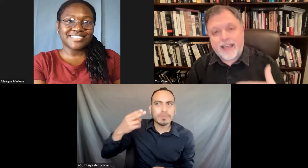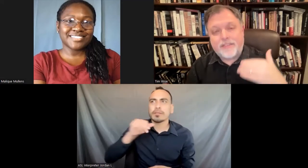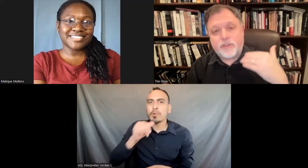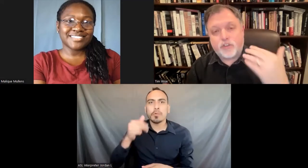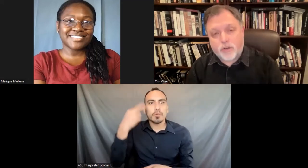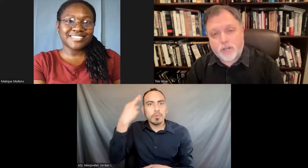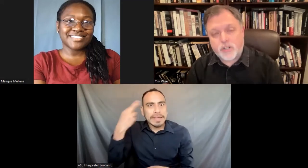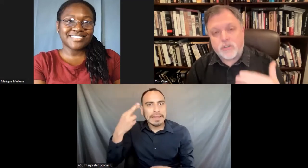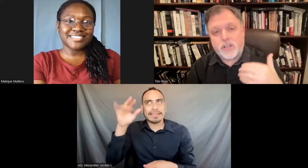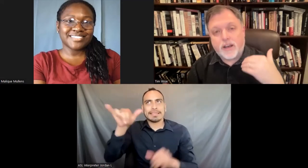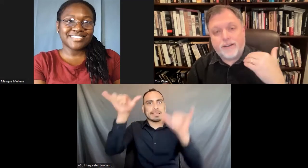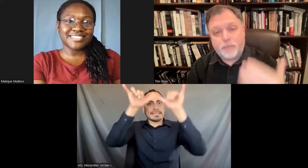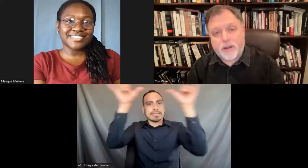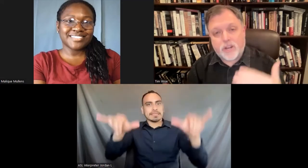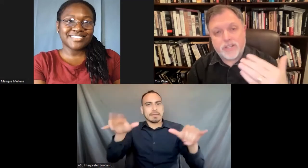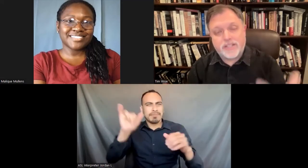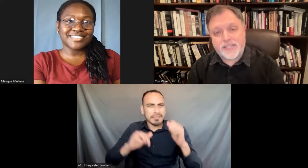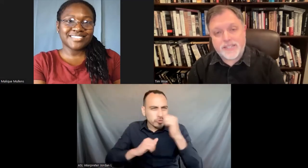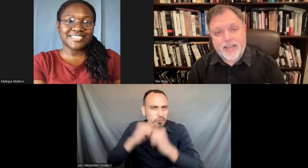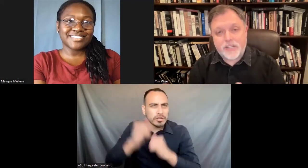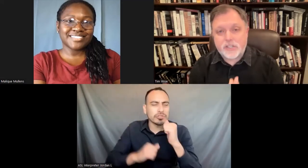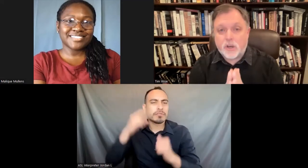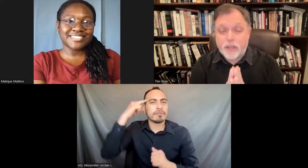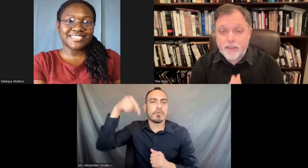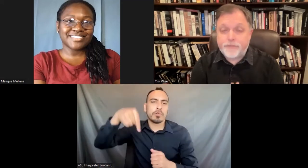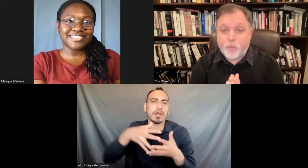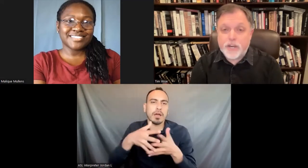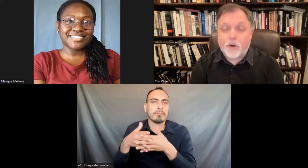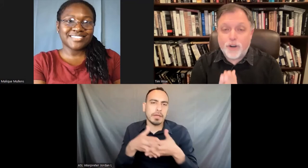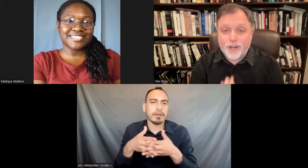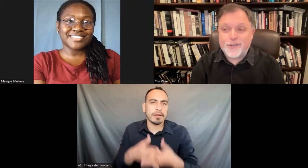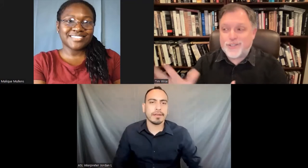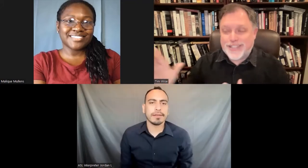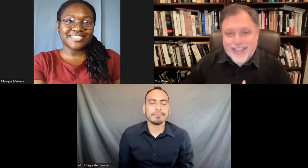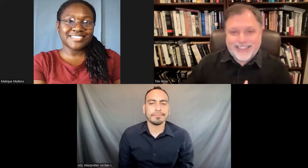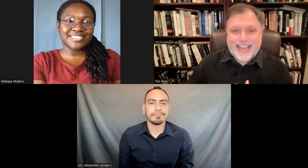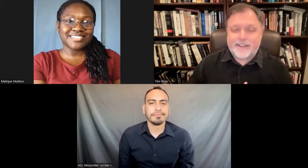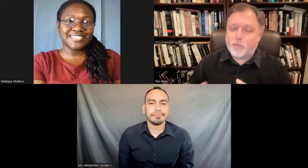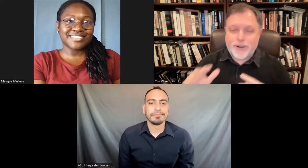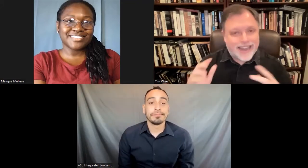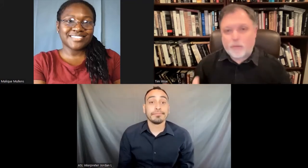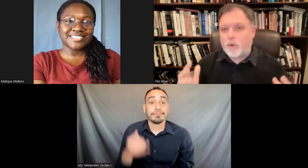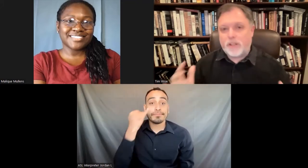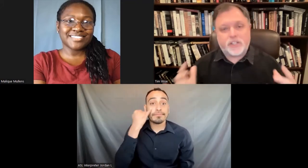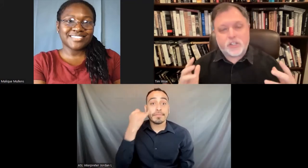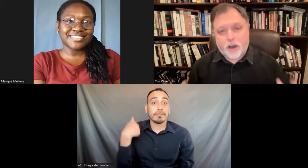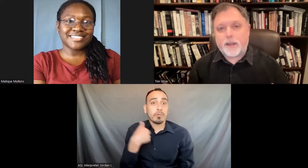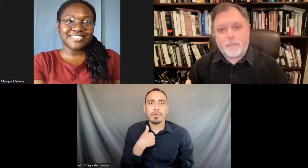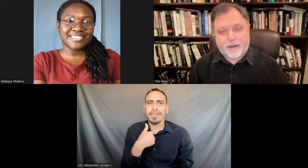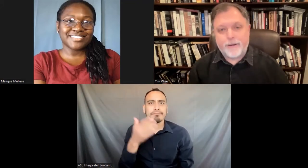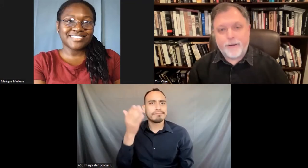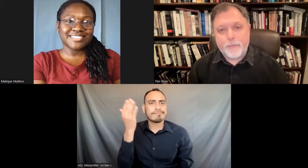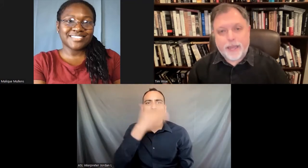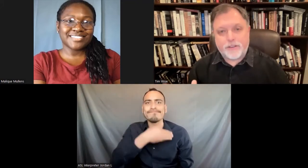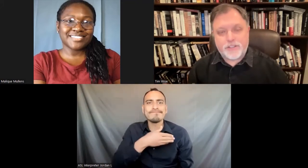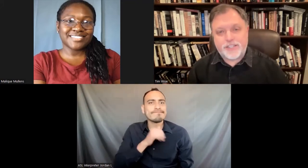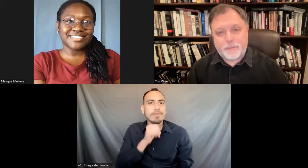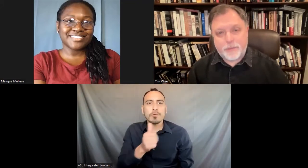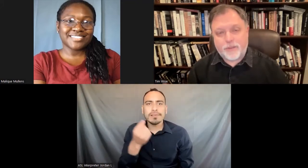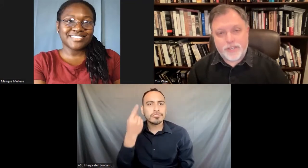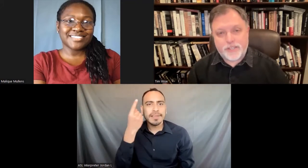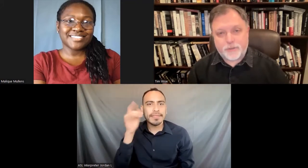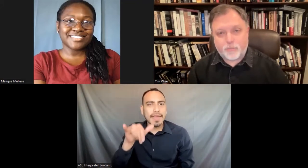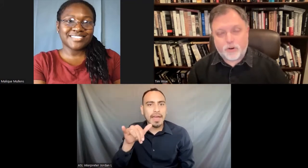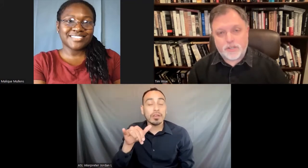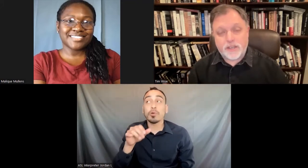systems and the structures of American society. So if we don't understand that, if we're not willing to talk about how